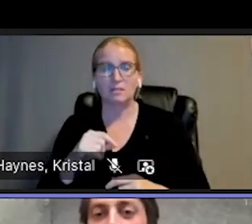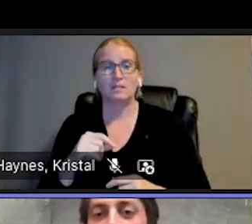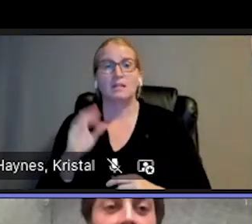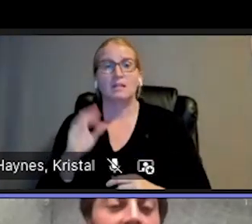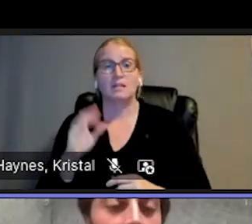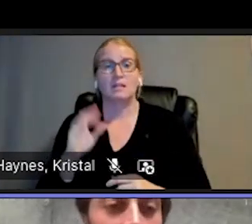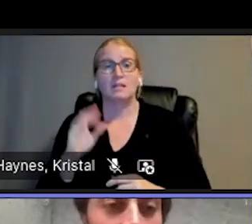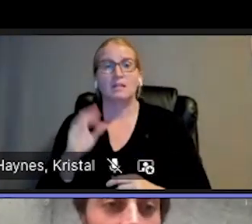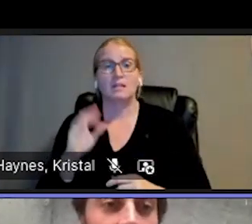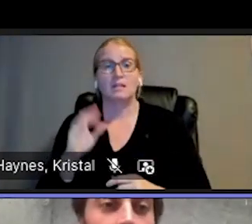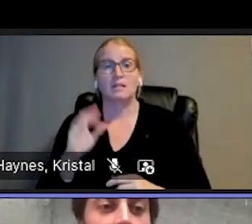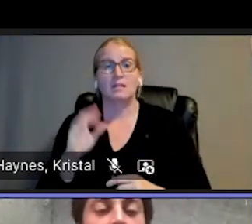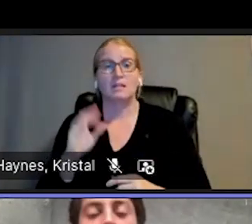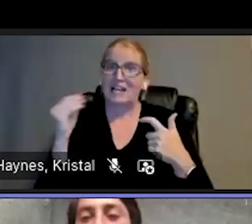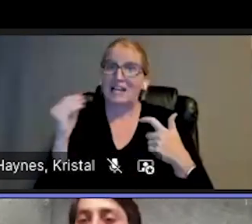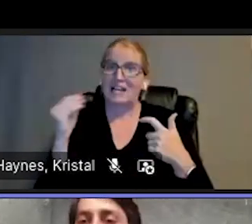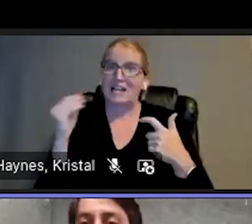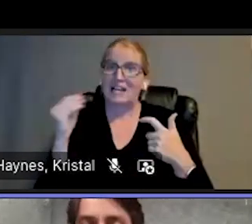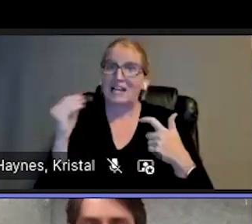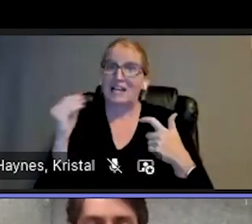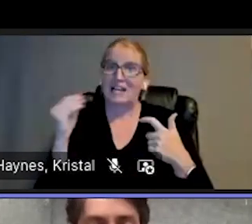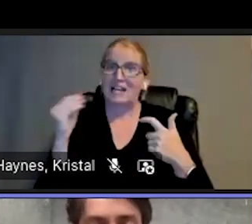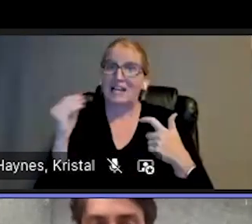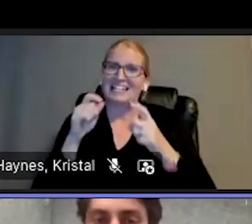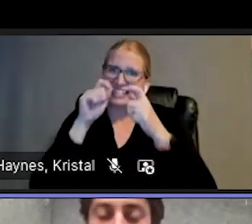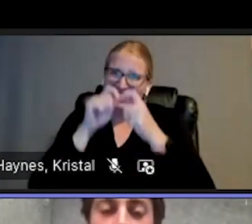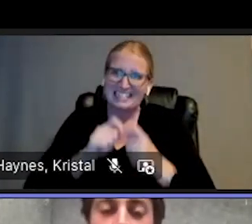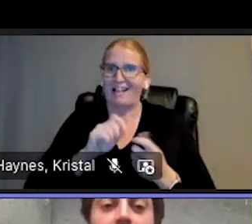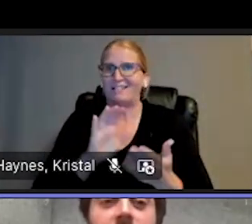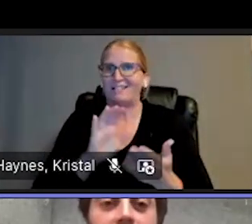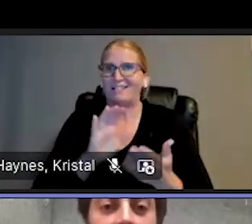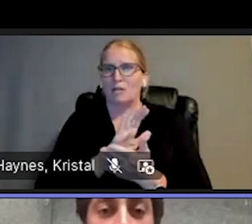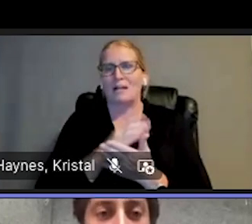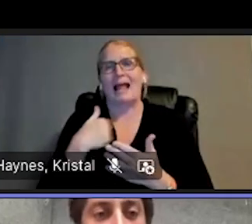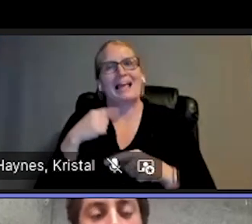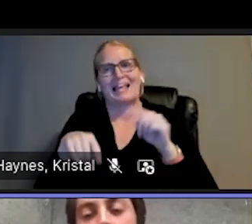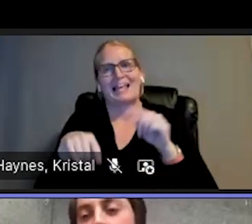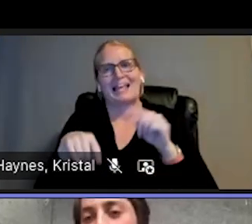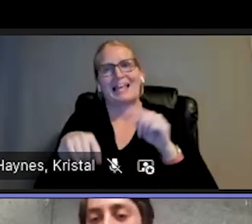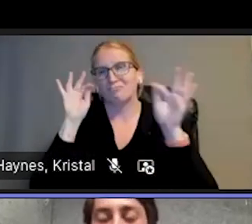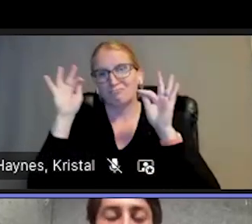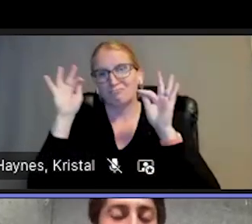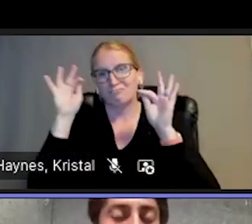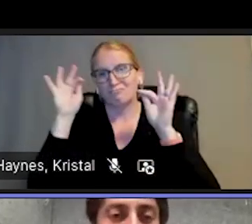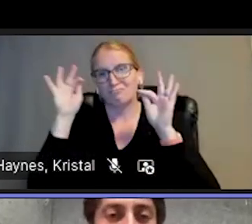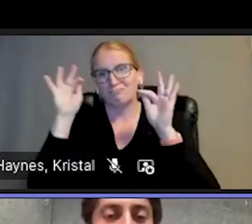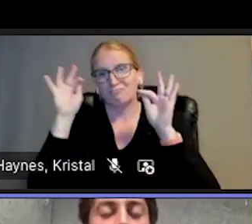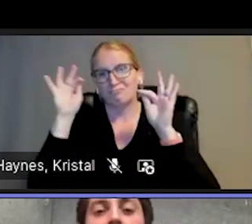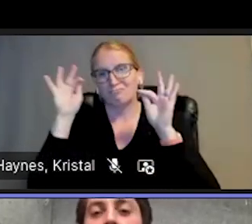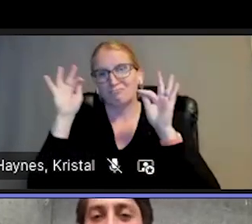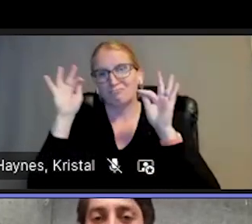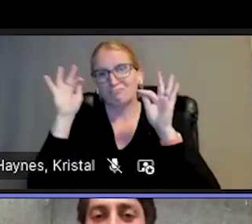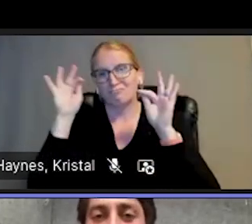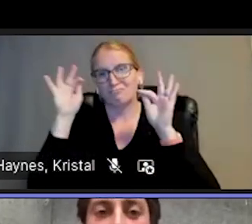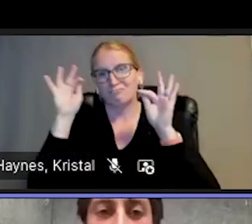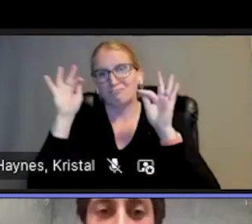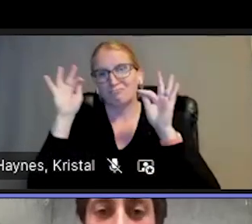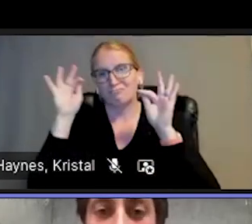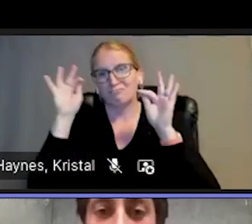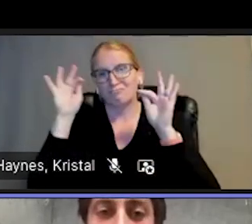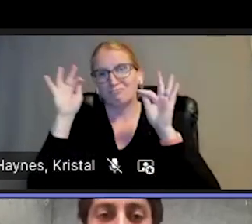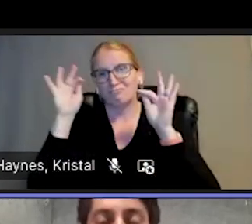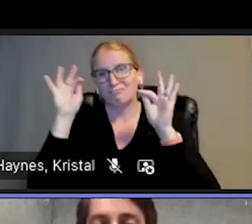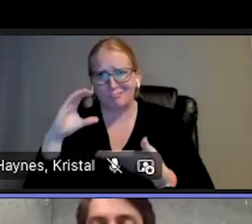cover every single aspect of the document, nor go into the level of detail that you can find in the document, so I do encourage you